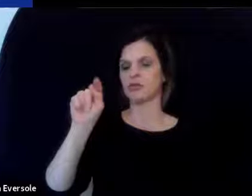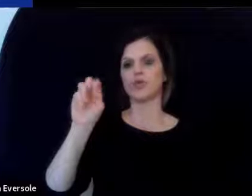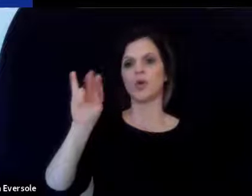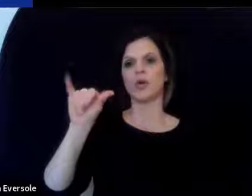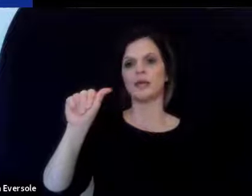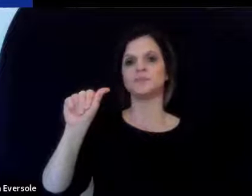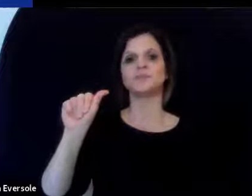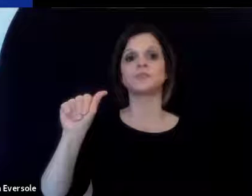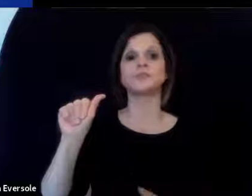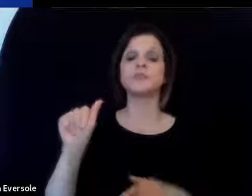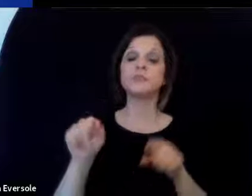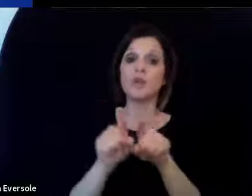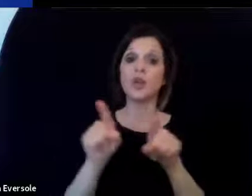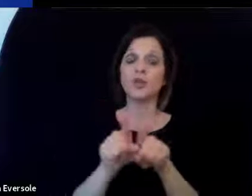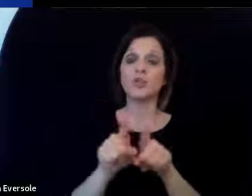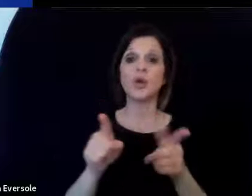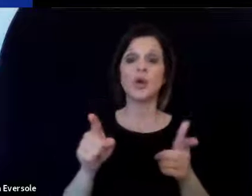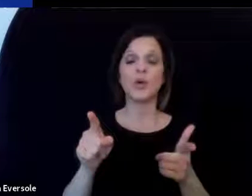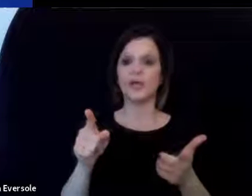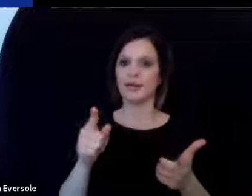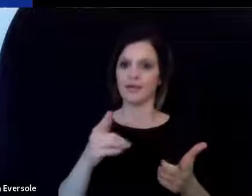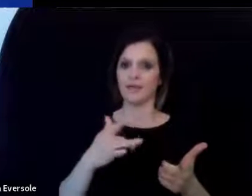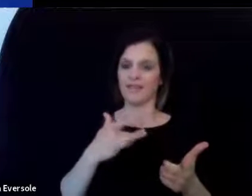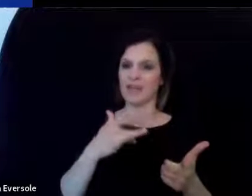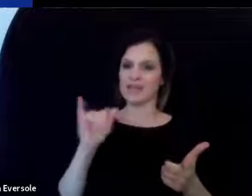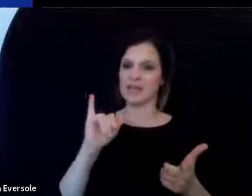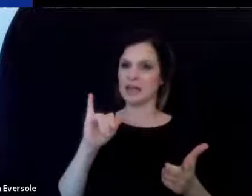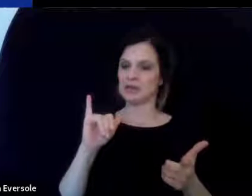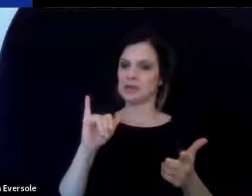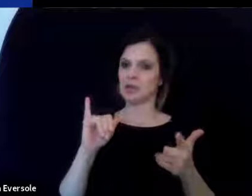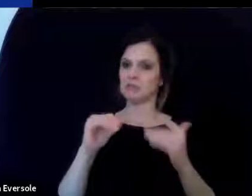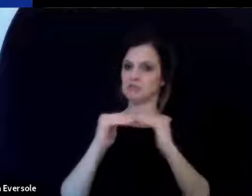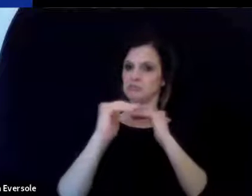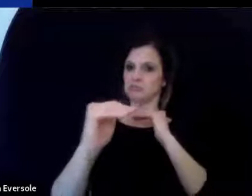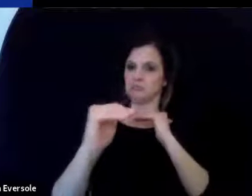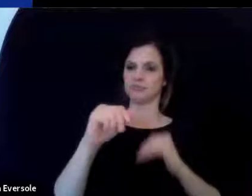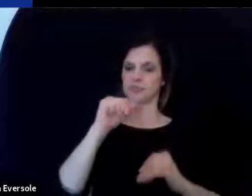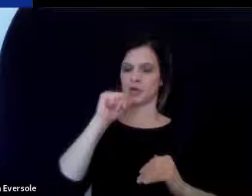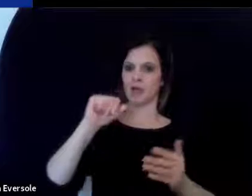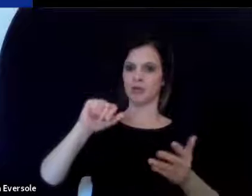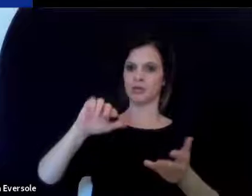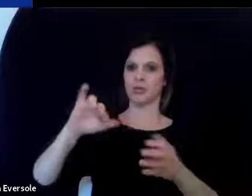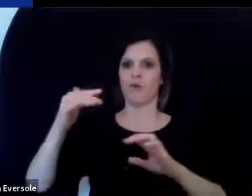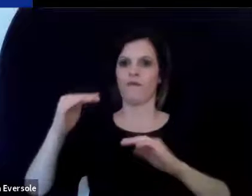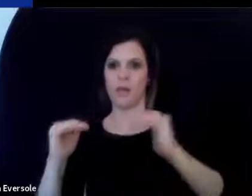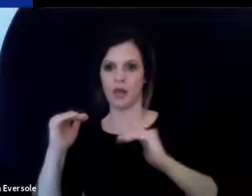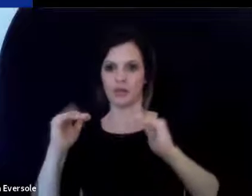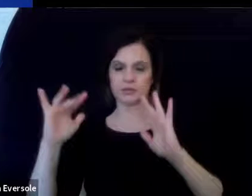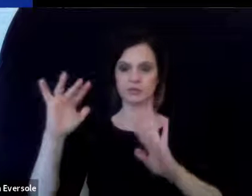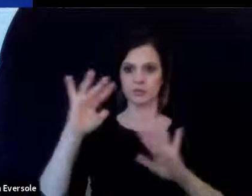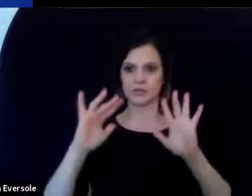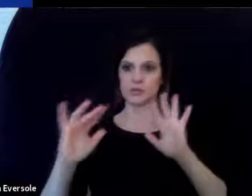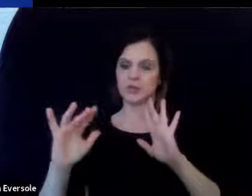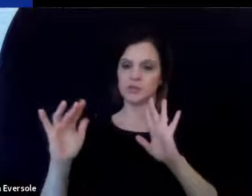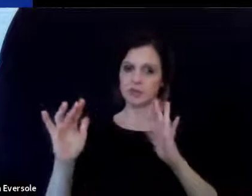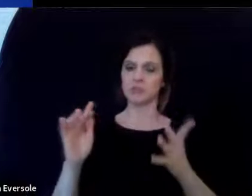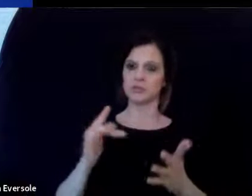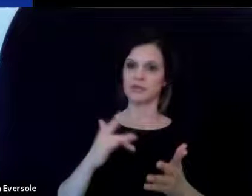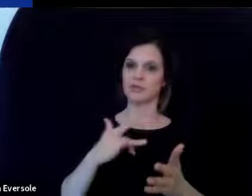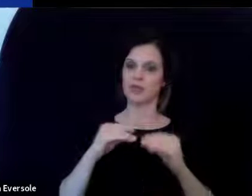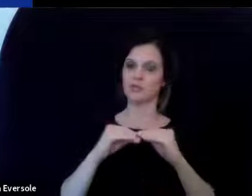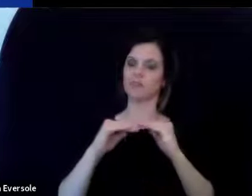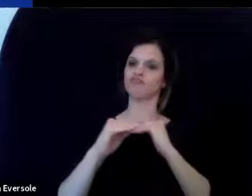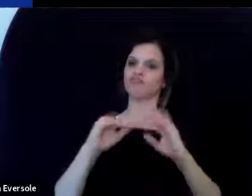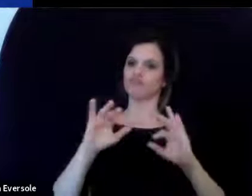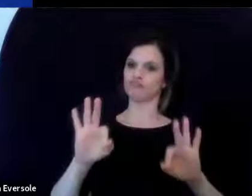relieve themselves from that feeling of imbalance and wobbliness so that they can orient and use their vision and residual hearing a